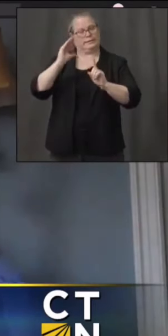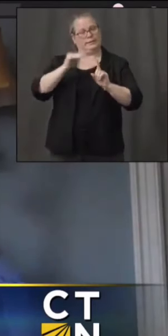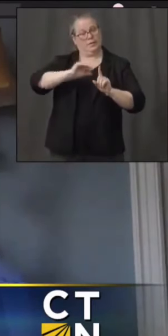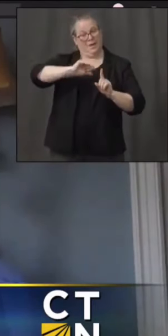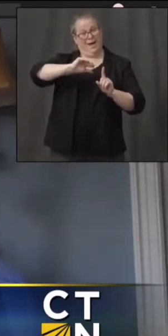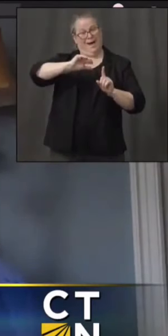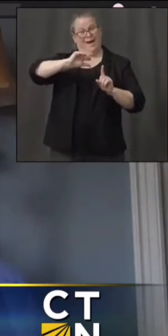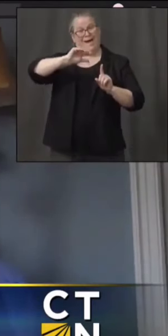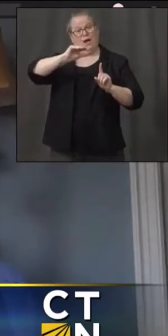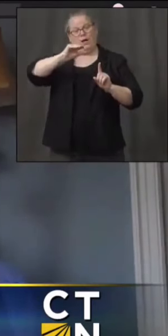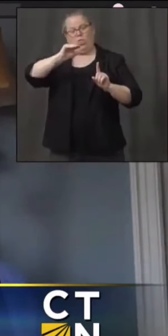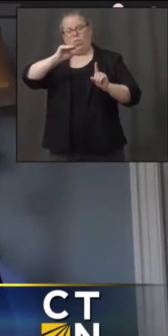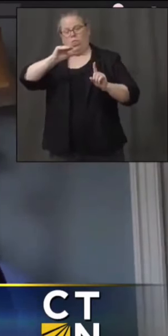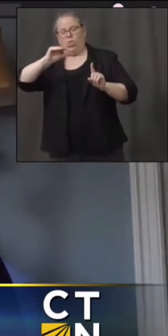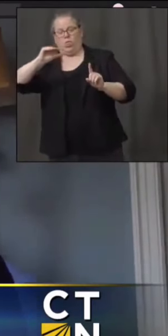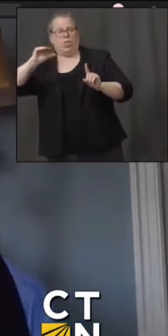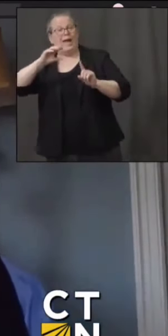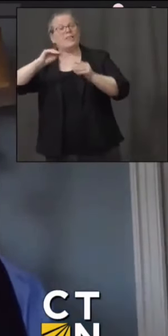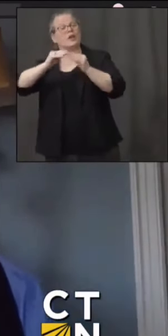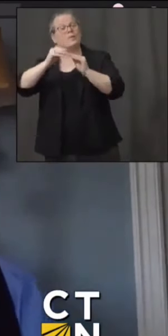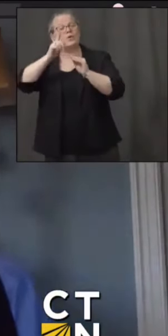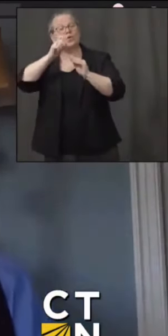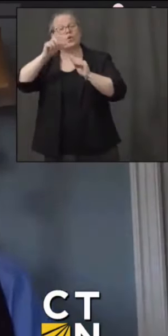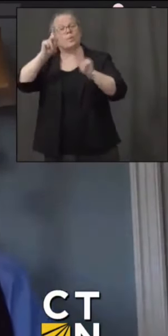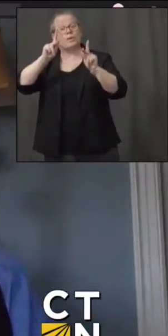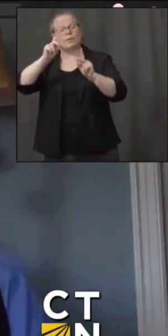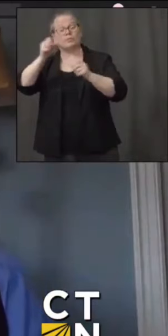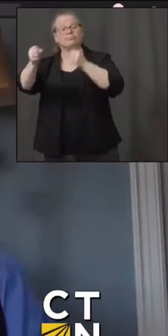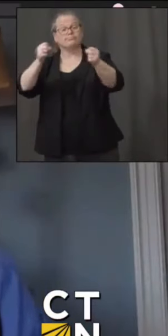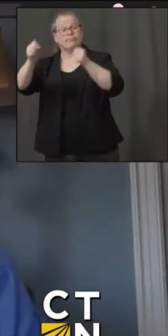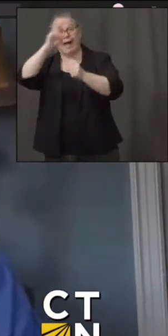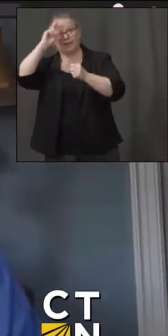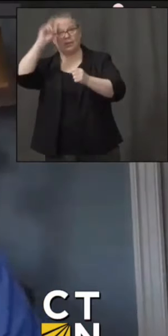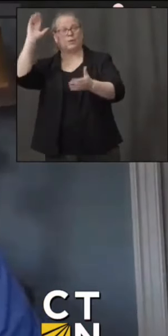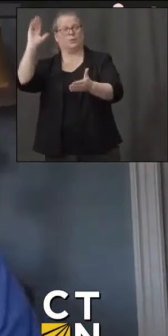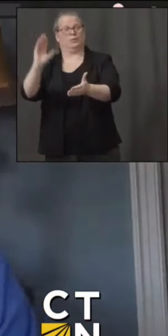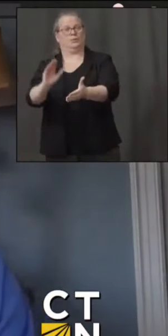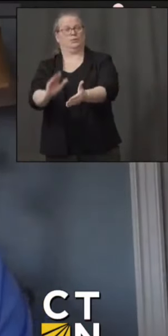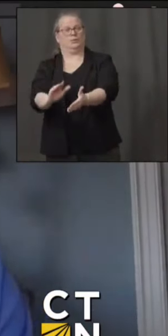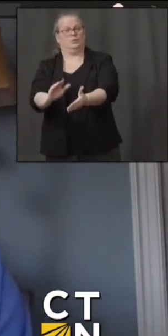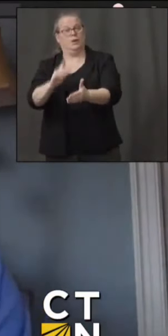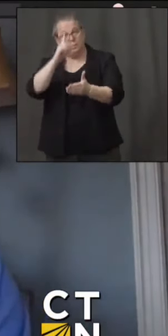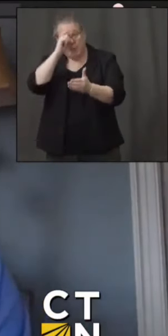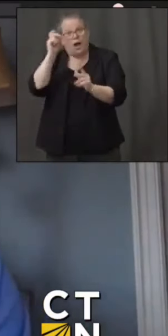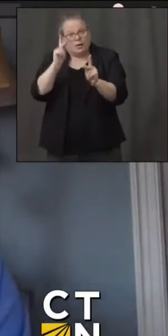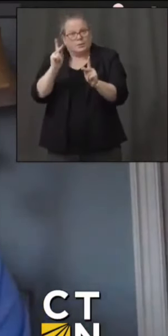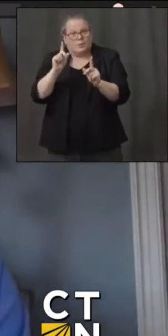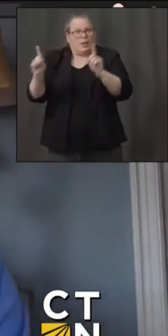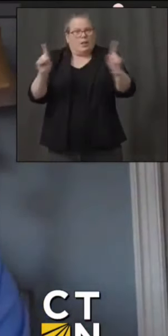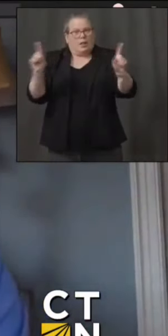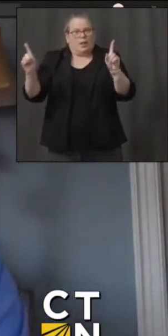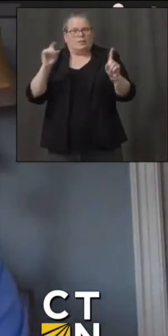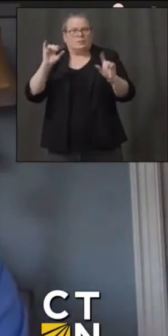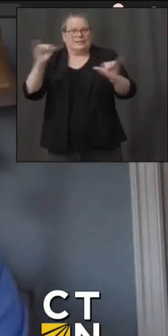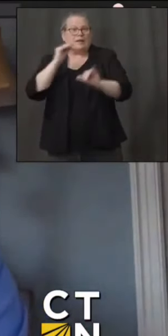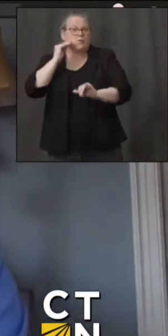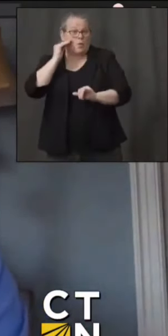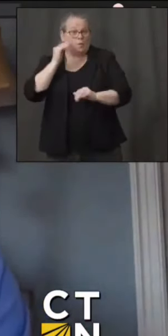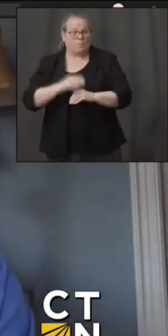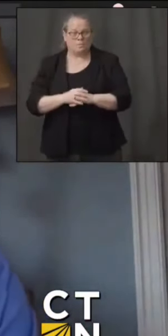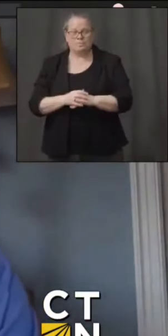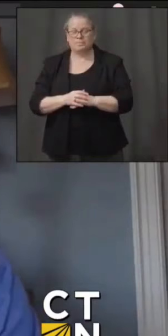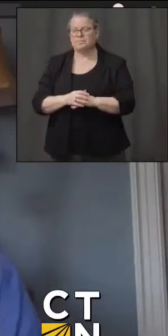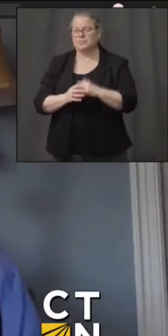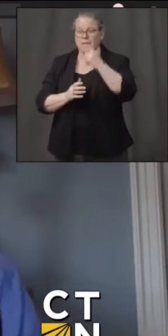can see that in hospitalizations. What will be needed, this is really mid-May to